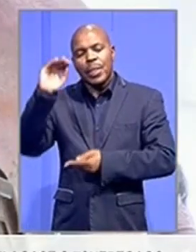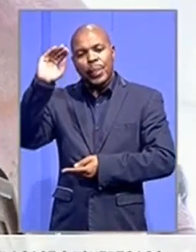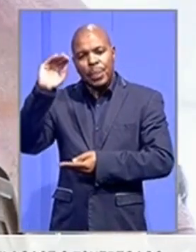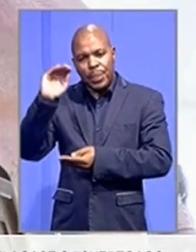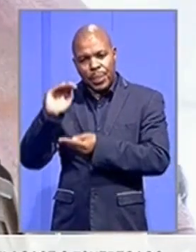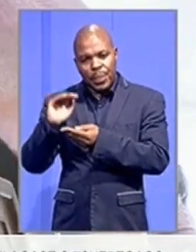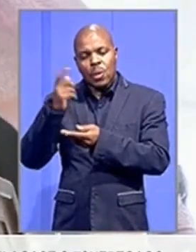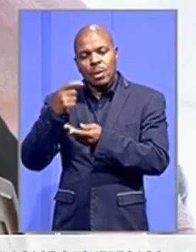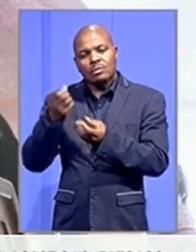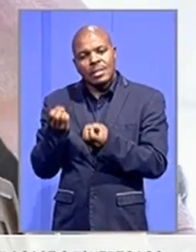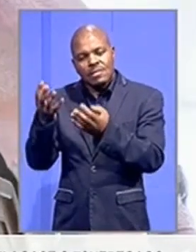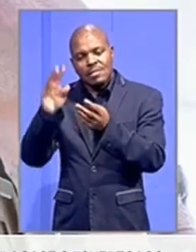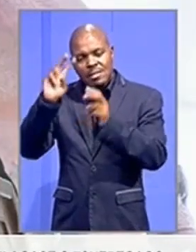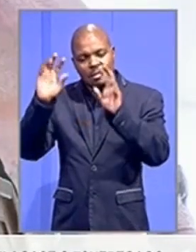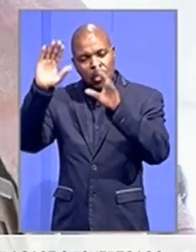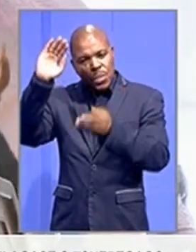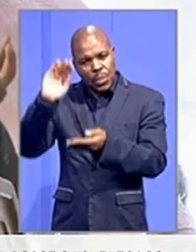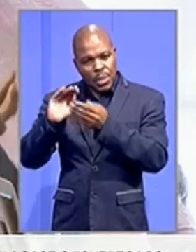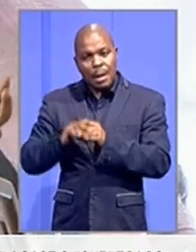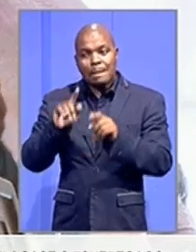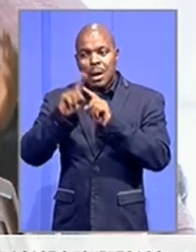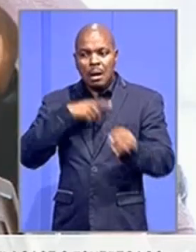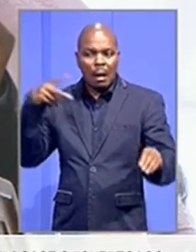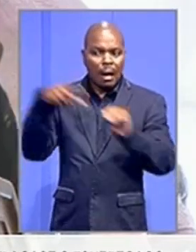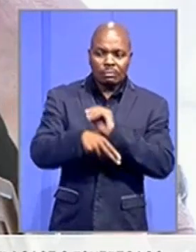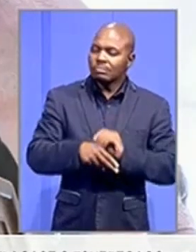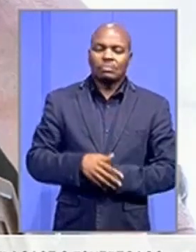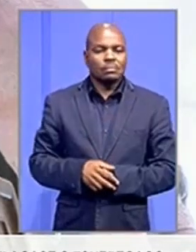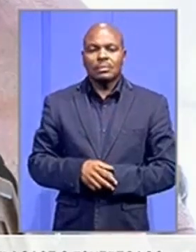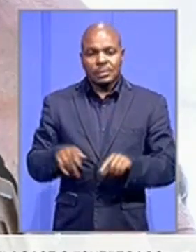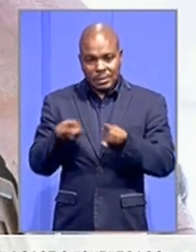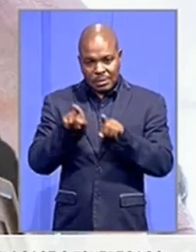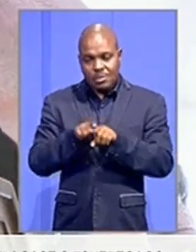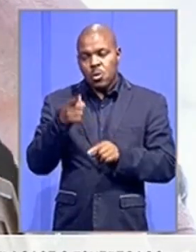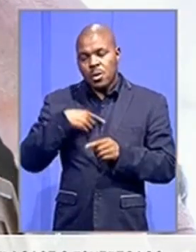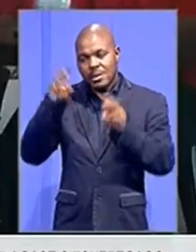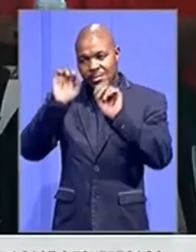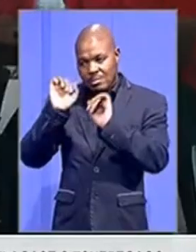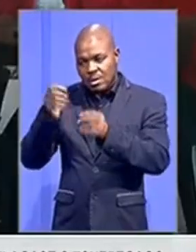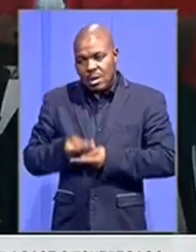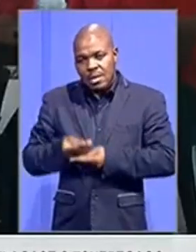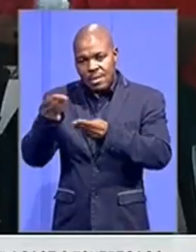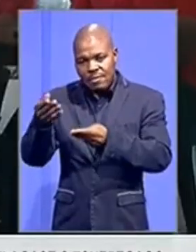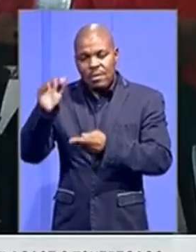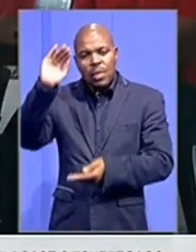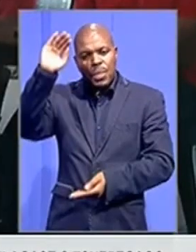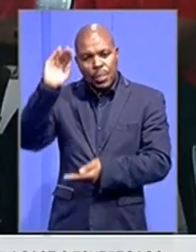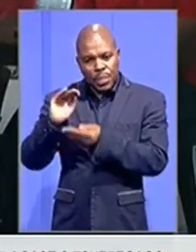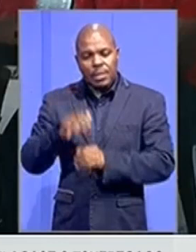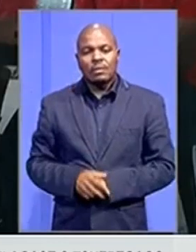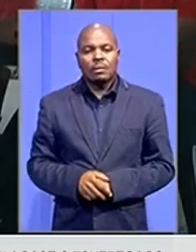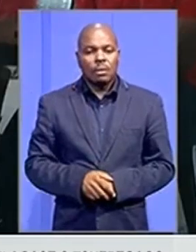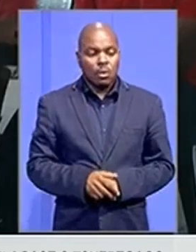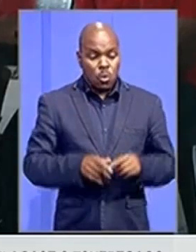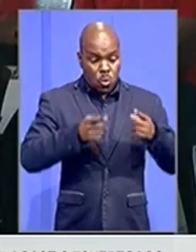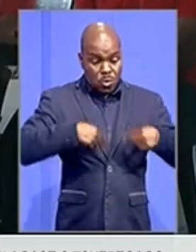minimized, although we never really cut them off completely, but it is slightly minimized. So some of the hardships that